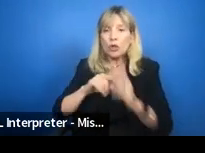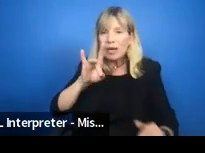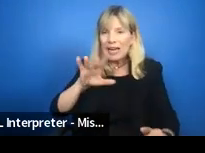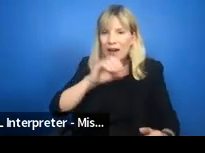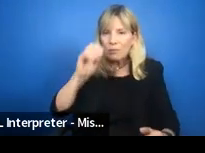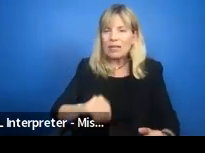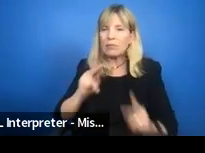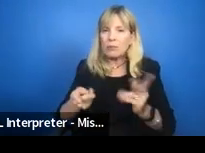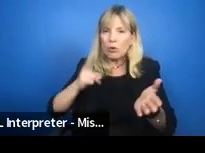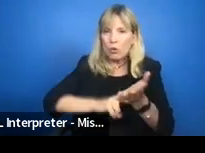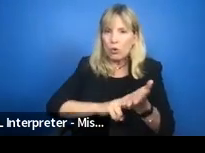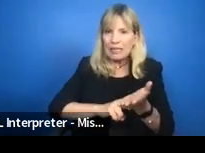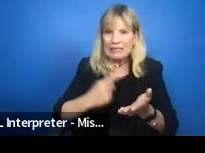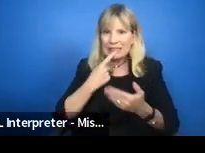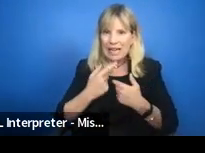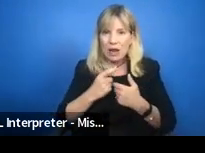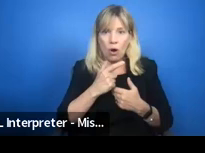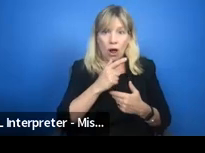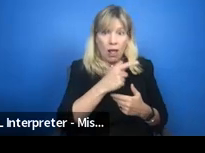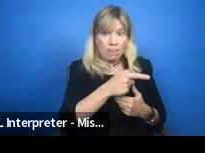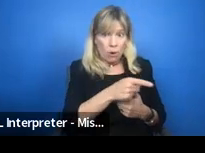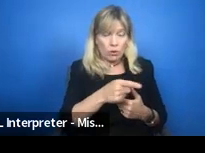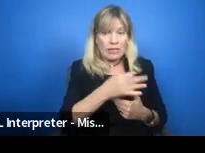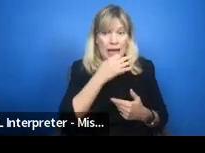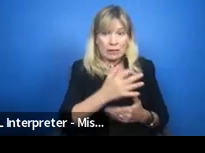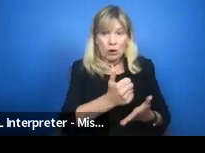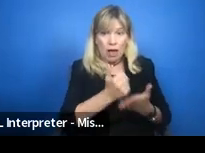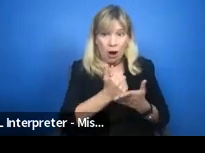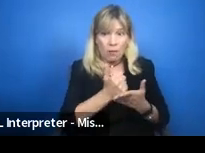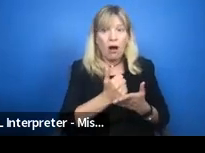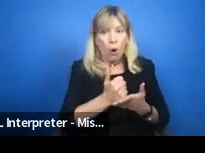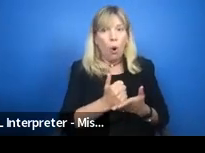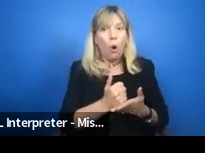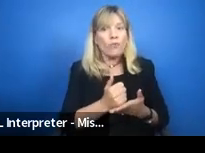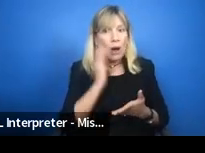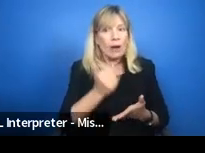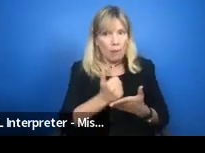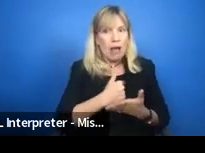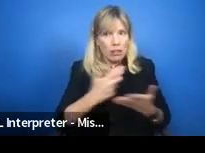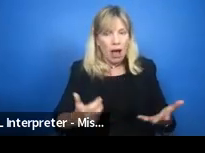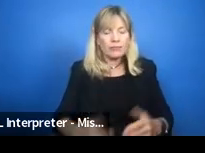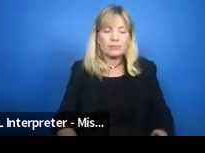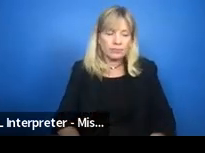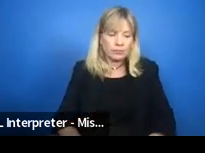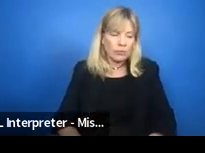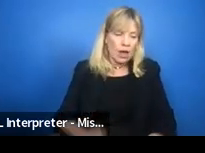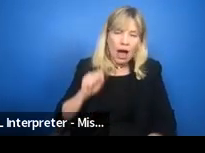of enrollees stated that having expert help navigating this would be helpful. I've listed a couple of websites